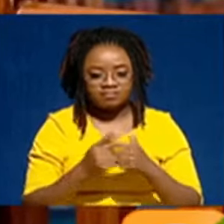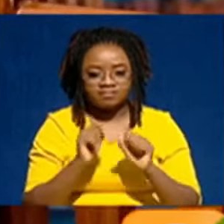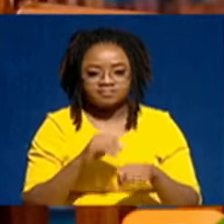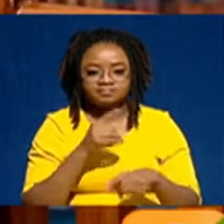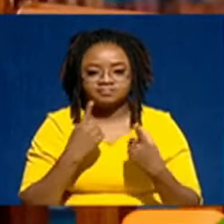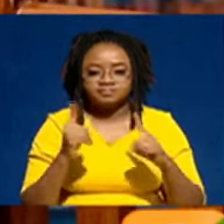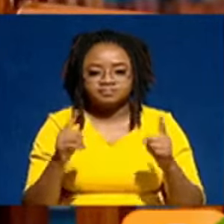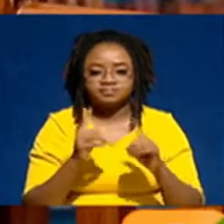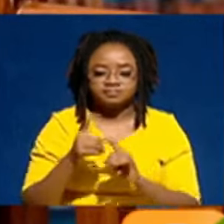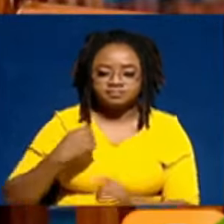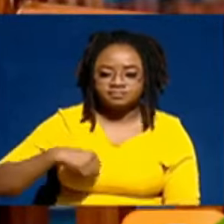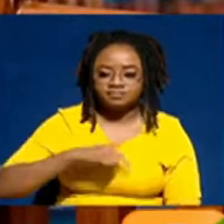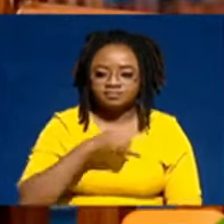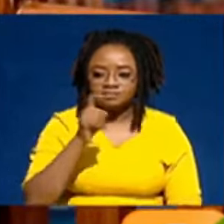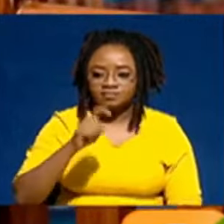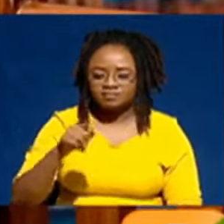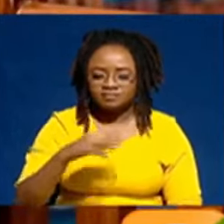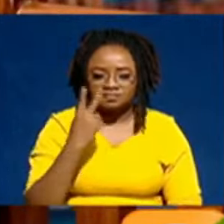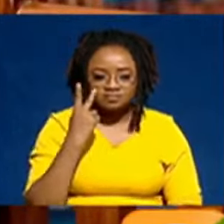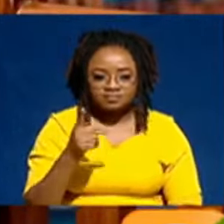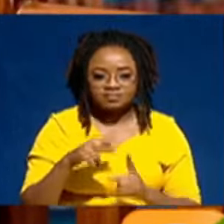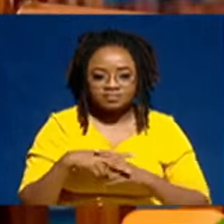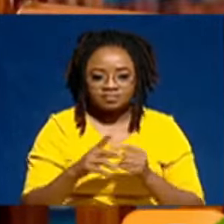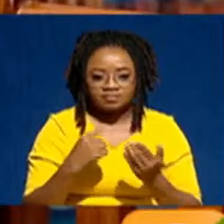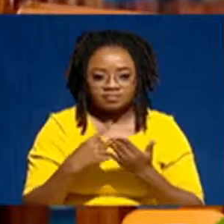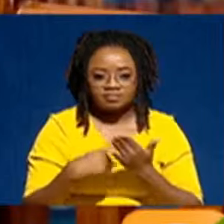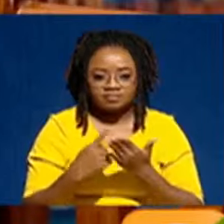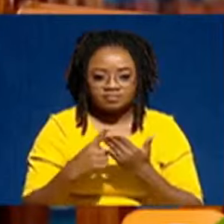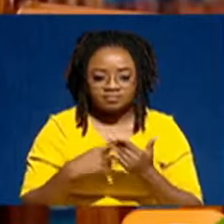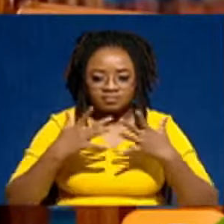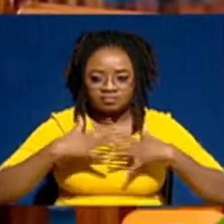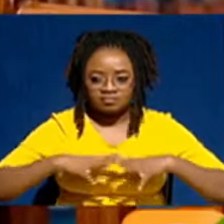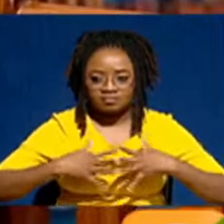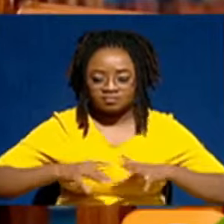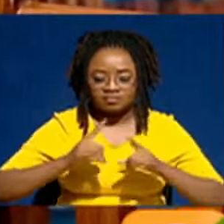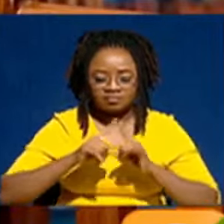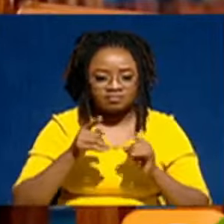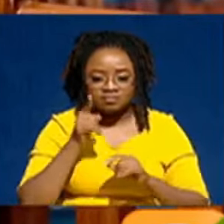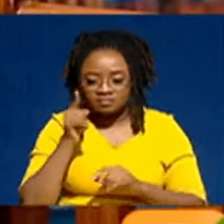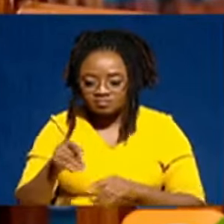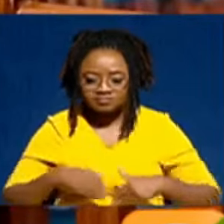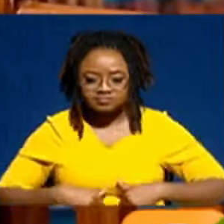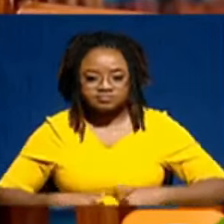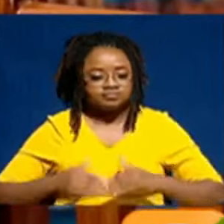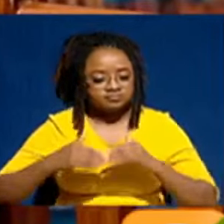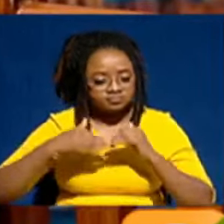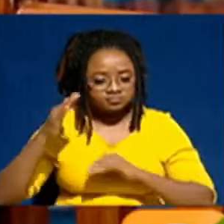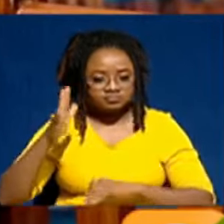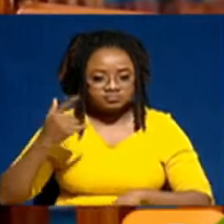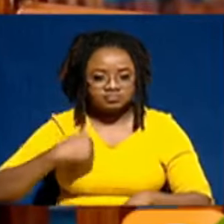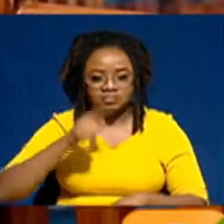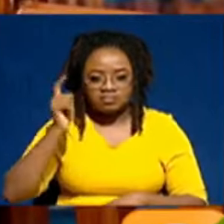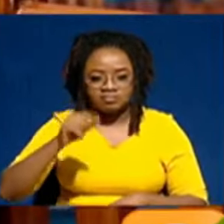start looking at the population also. And I think they are the majority in terms of the population. And we need to start thinking about them. If we're going to build